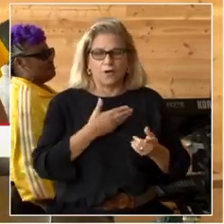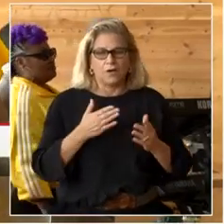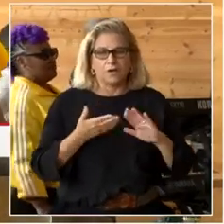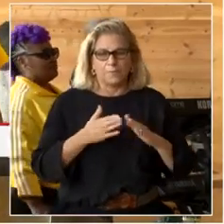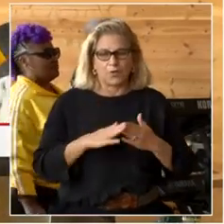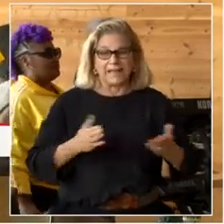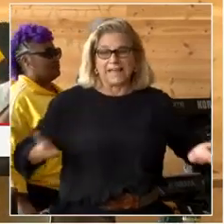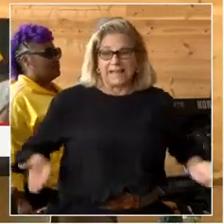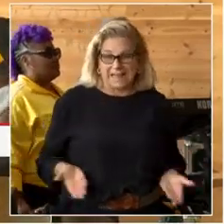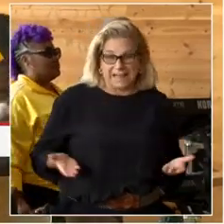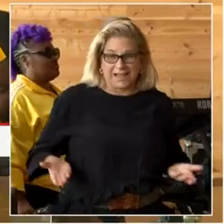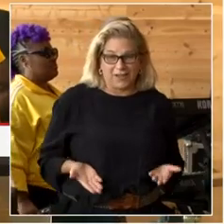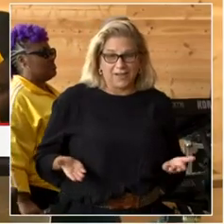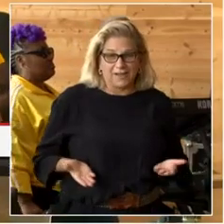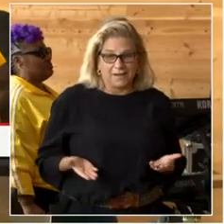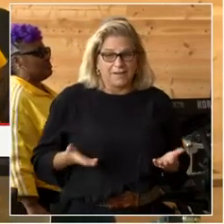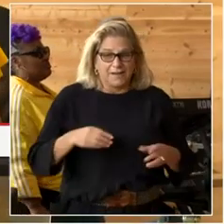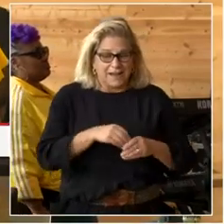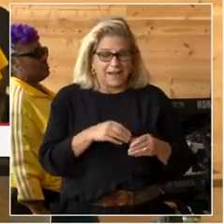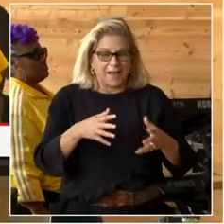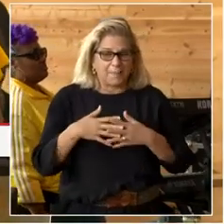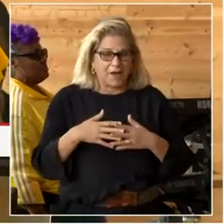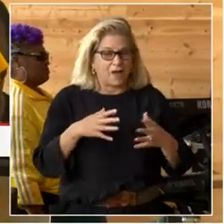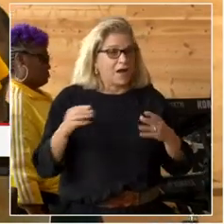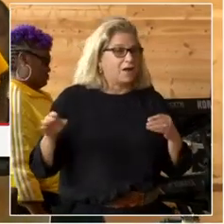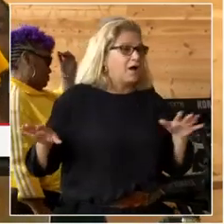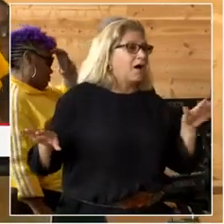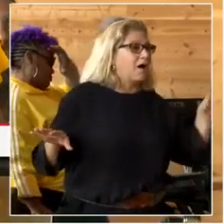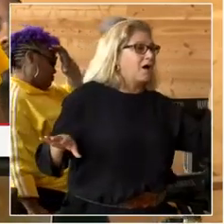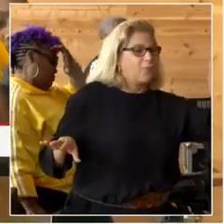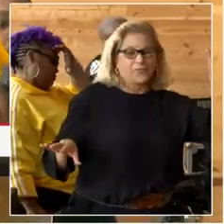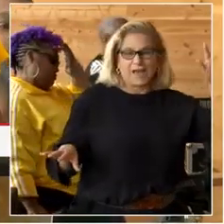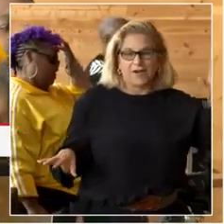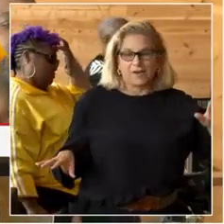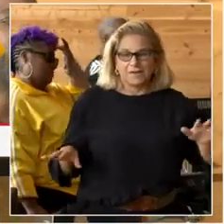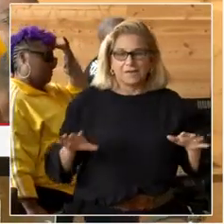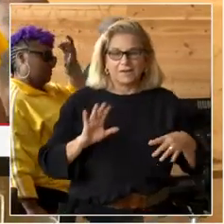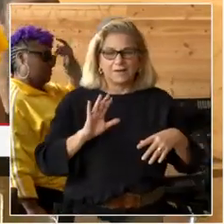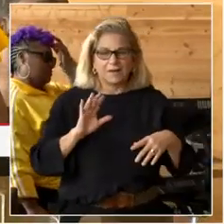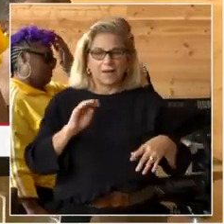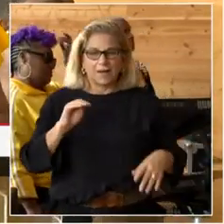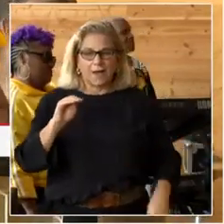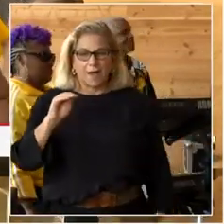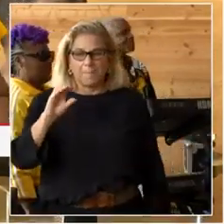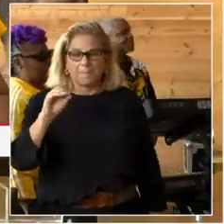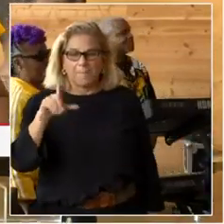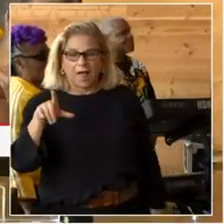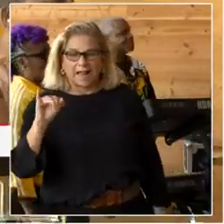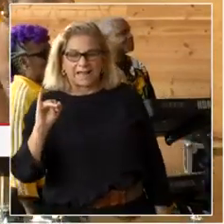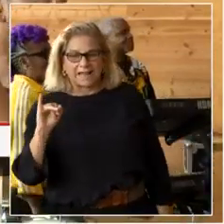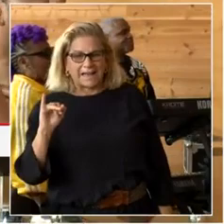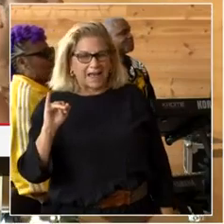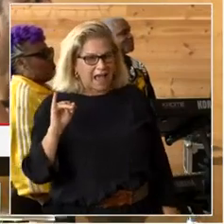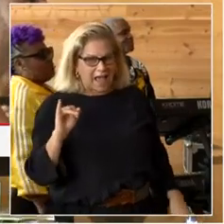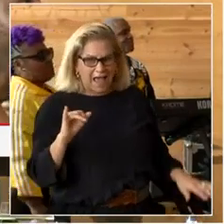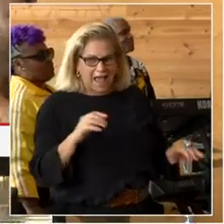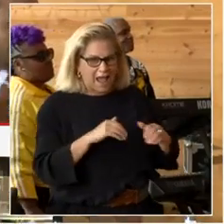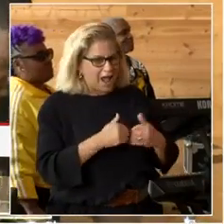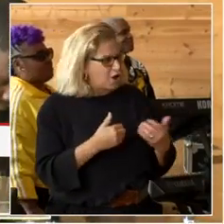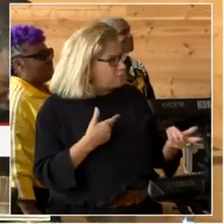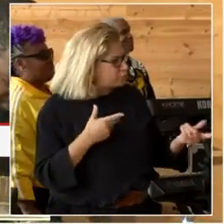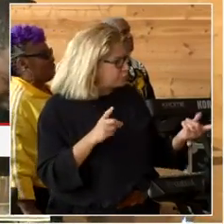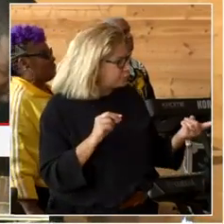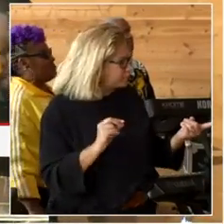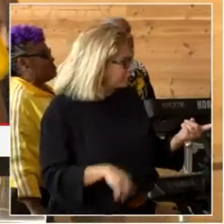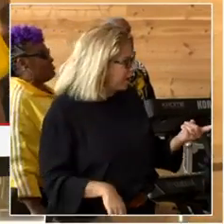worked doing direct sourcing in Mali. So without further ado, we want to say, how did you do it, Rahama? Please come forward and